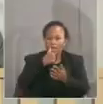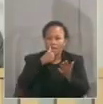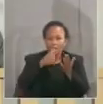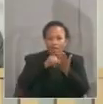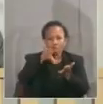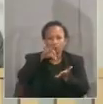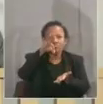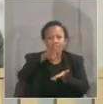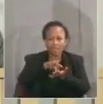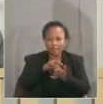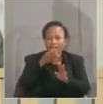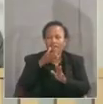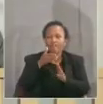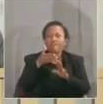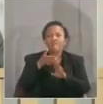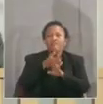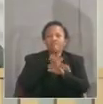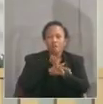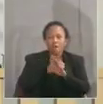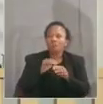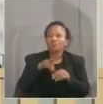former chairperson of the IMC.